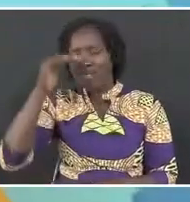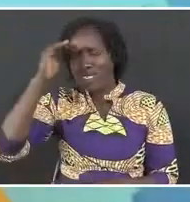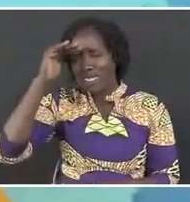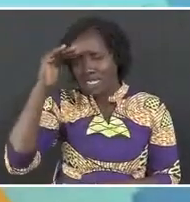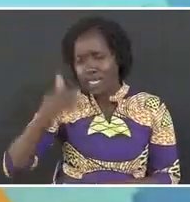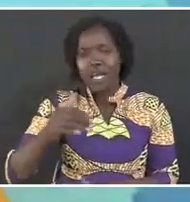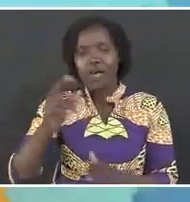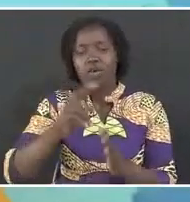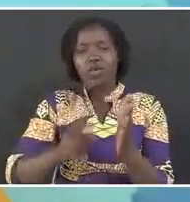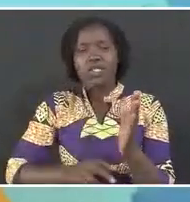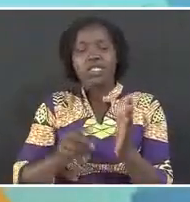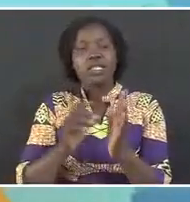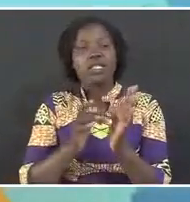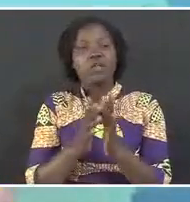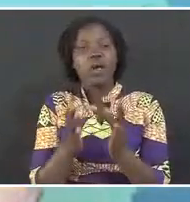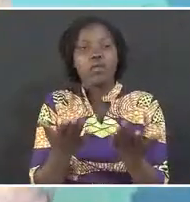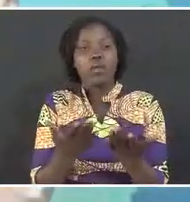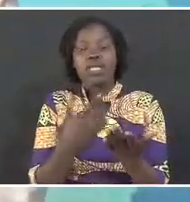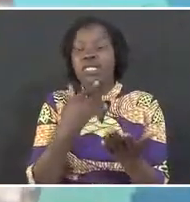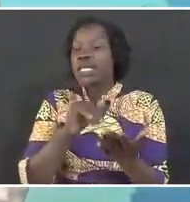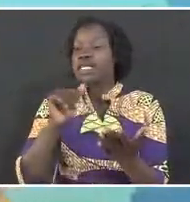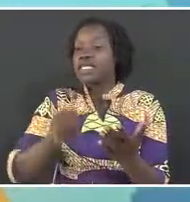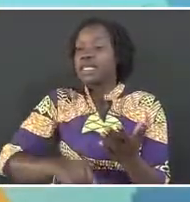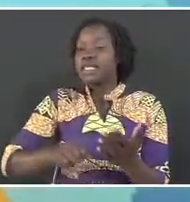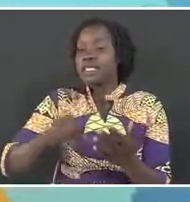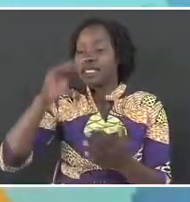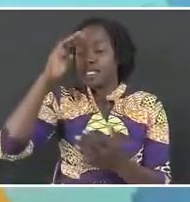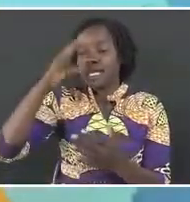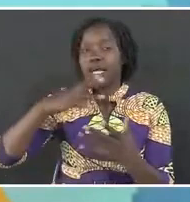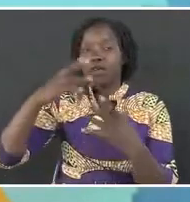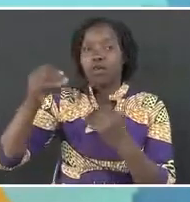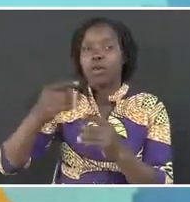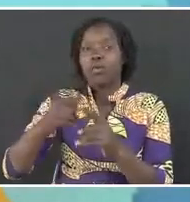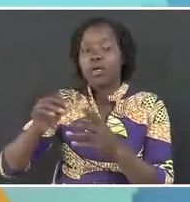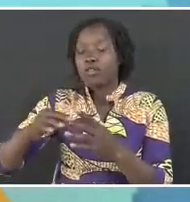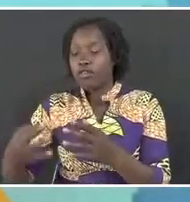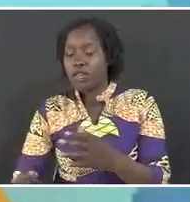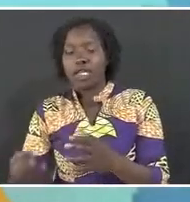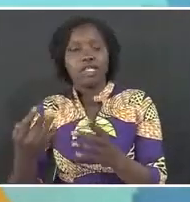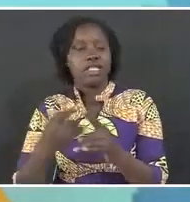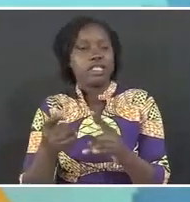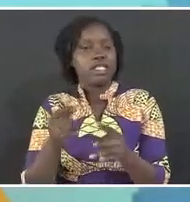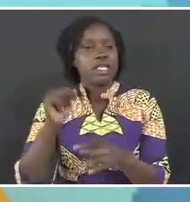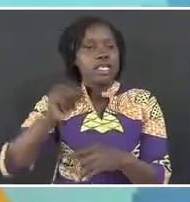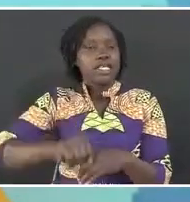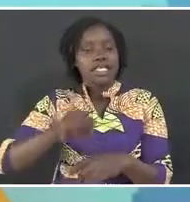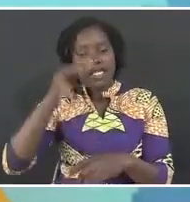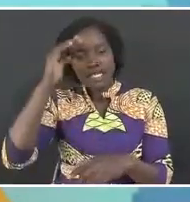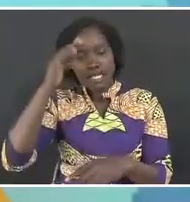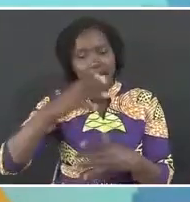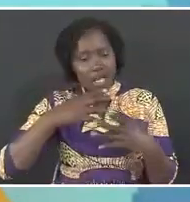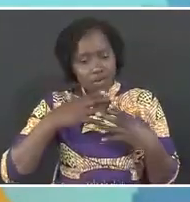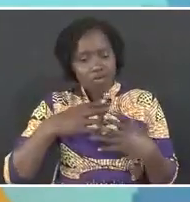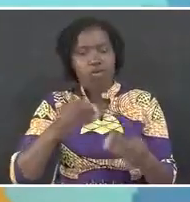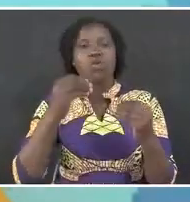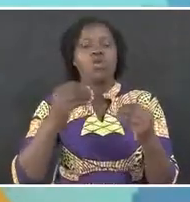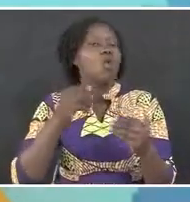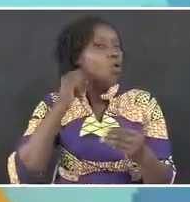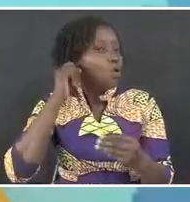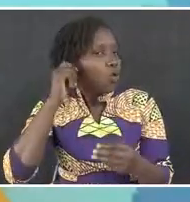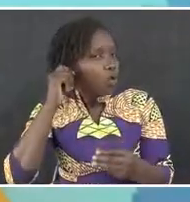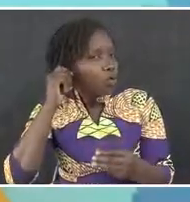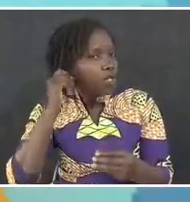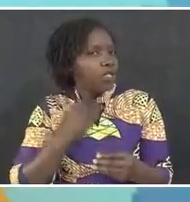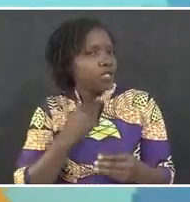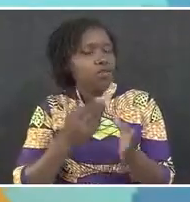we read in the scripture. He said, yes, sir, I will go. And he never went. It is yes, sir, and we obey the voice